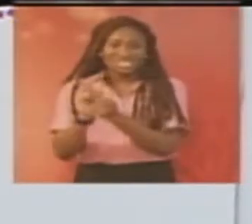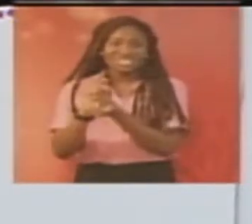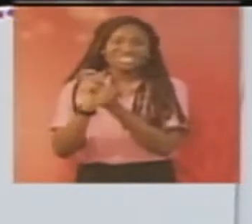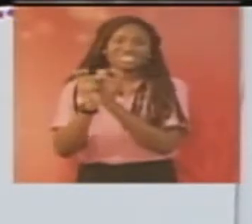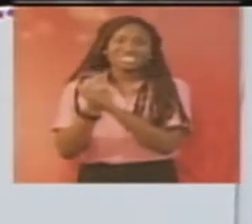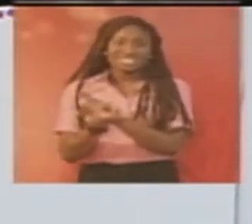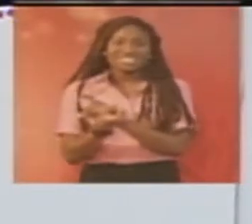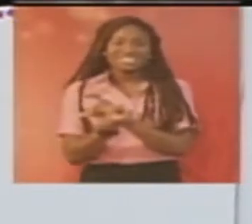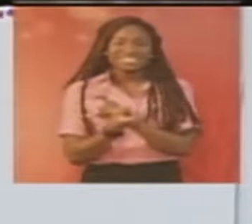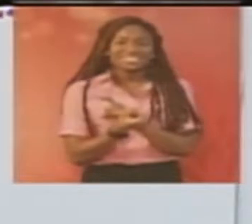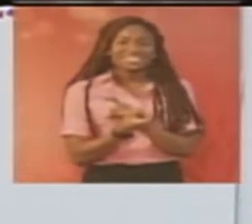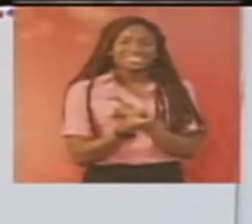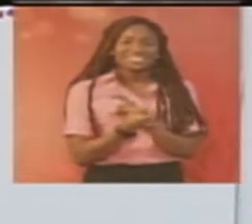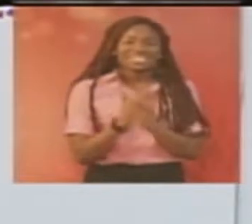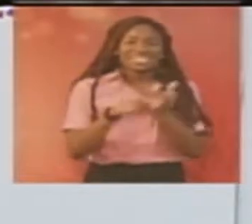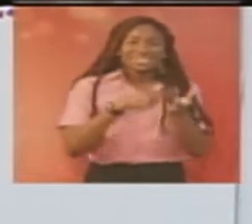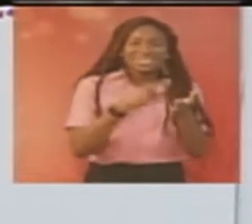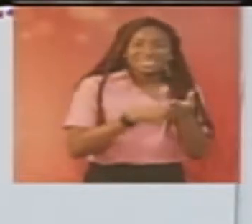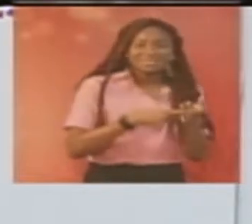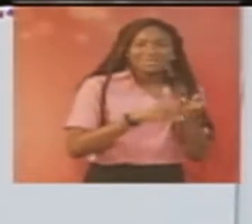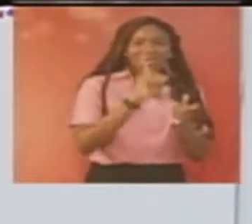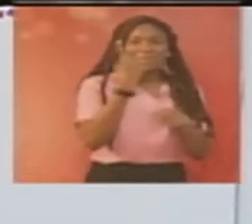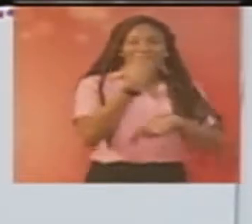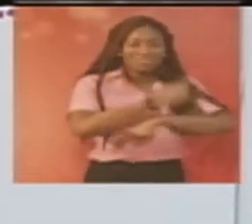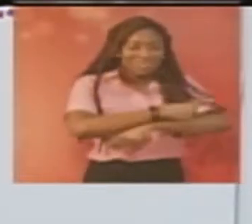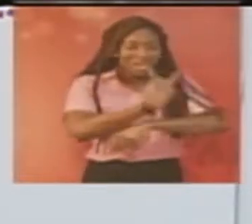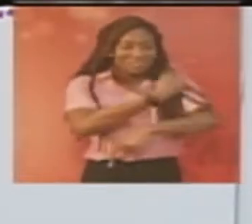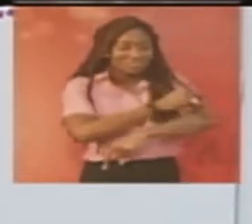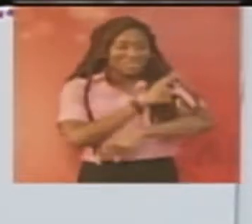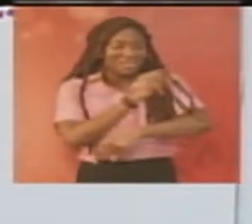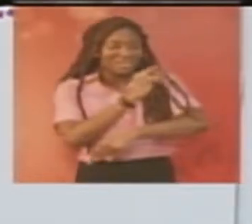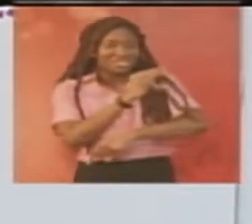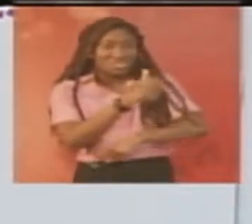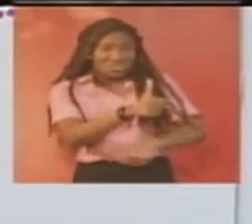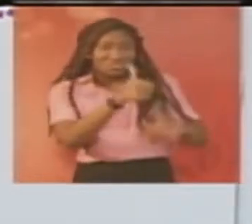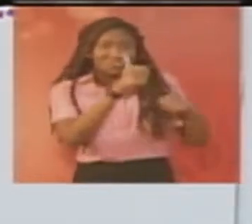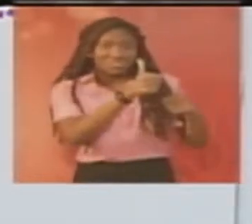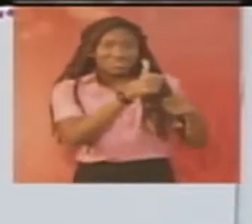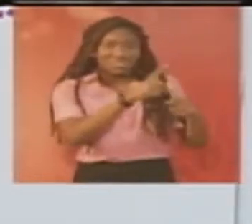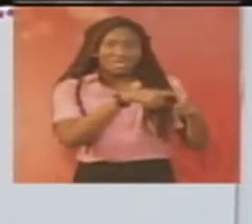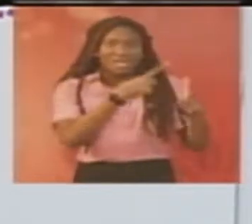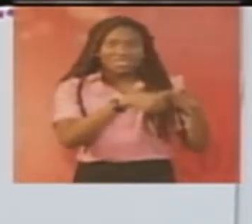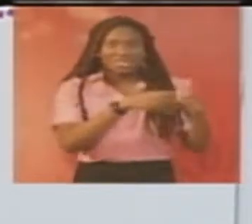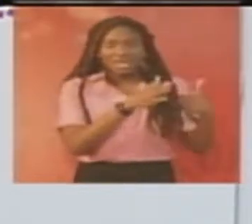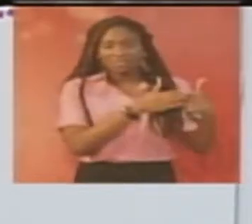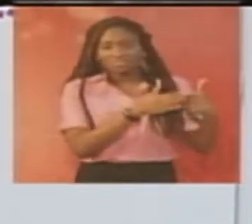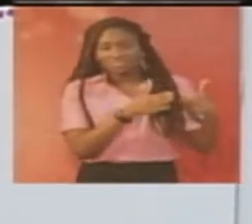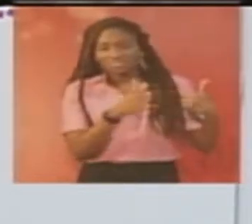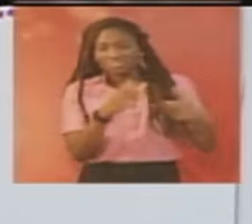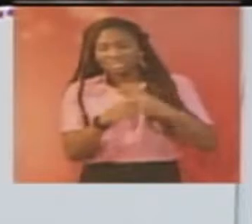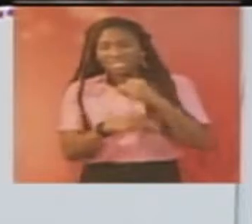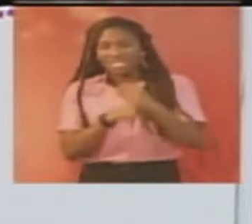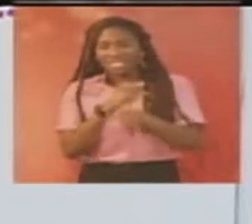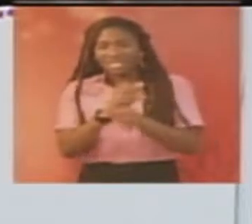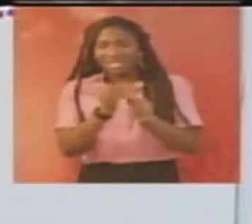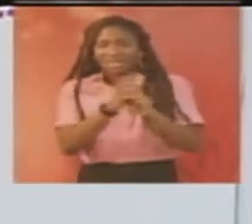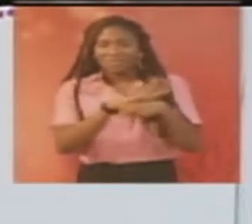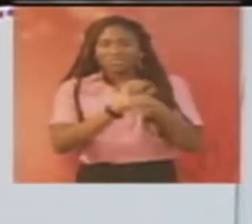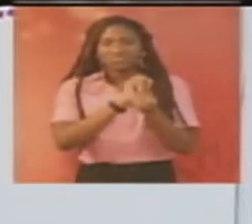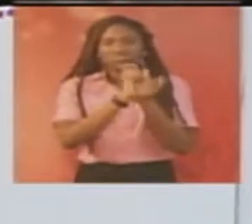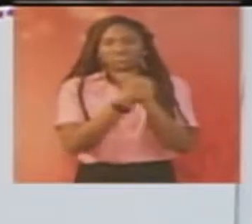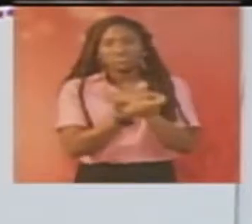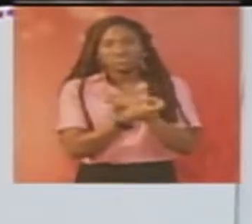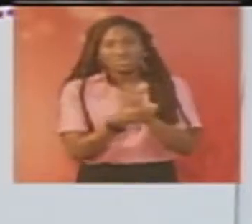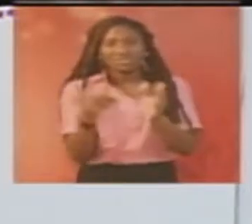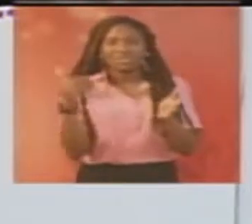mutating and recombining information with other influenza viruses, so that each year you get a slightly different virus from the year before.